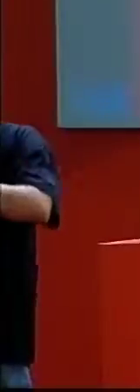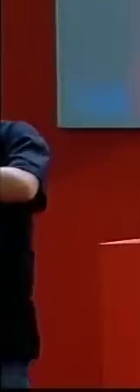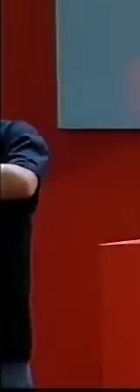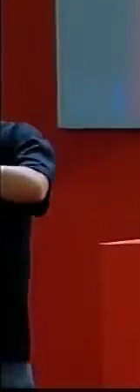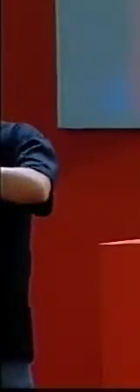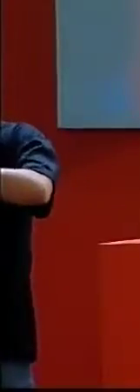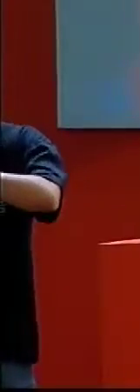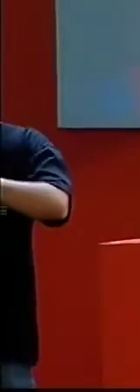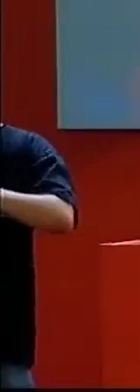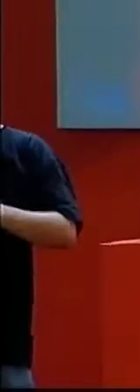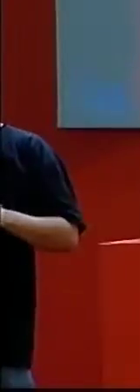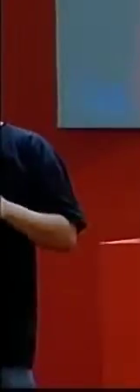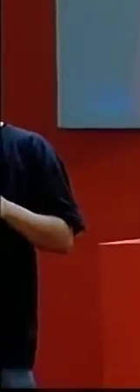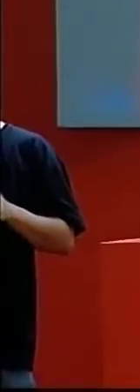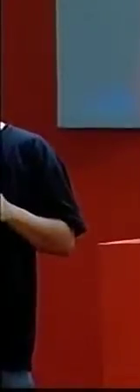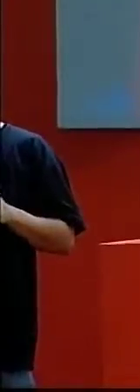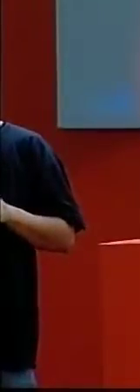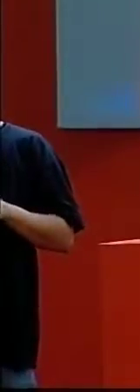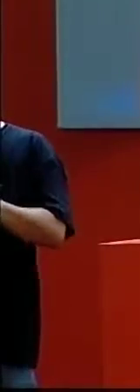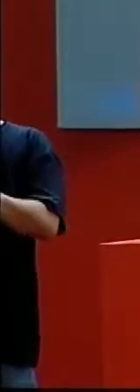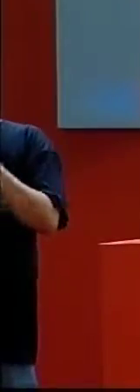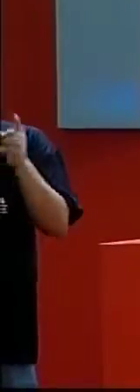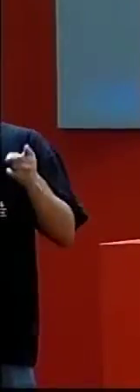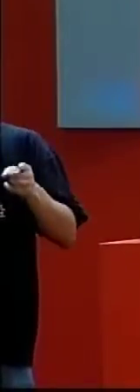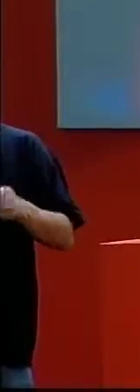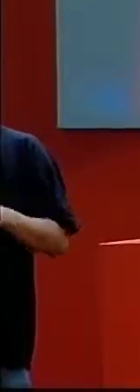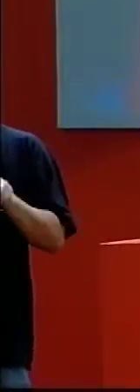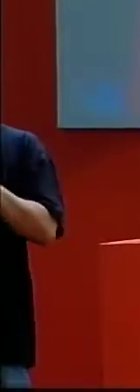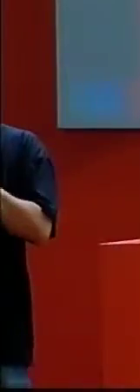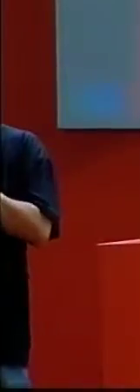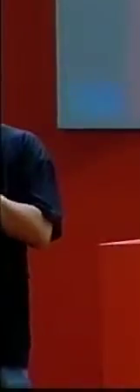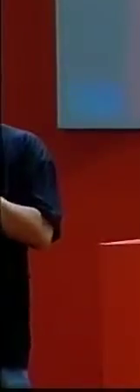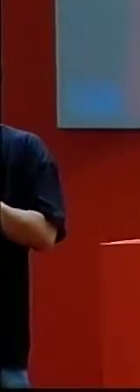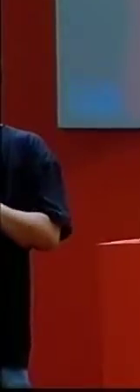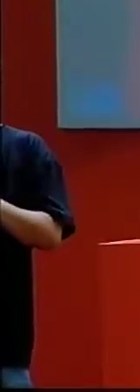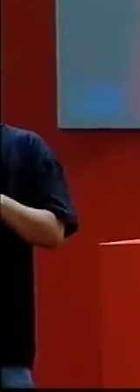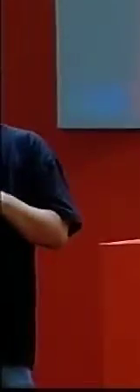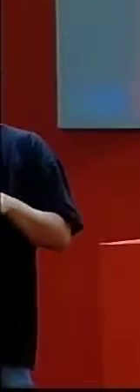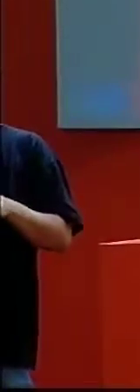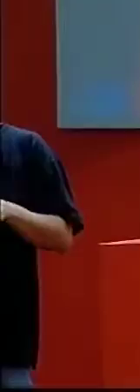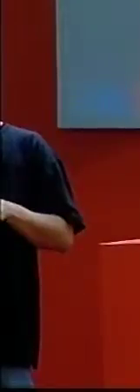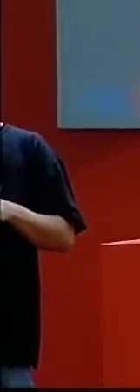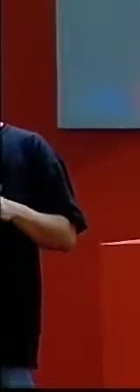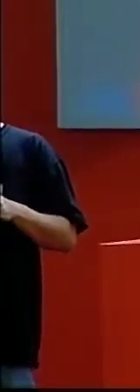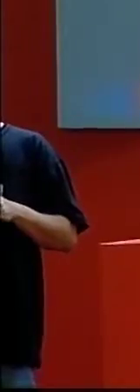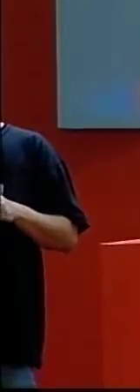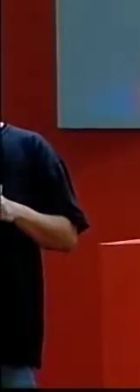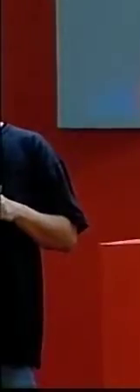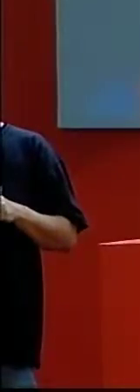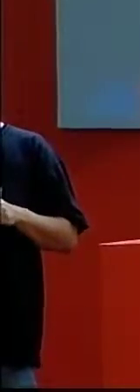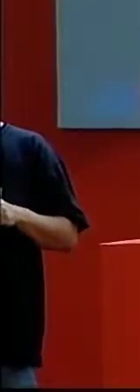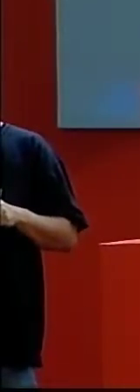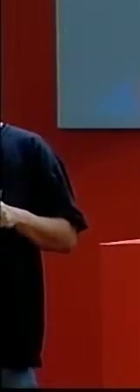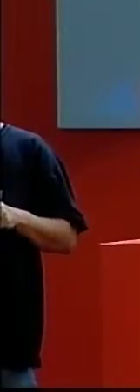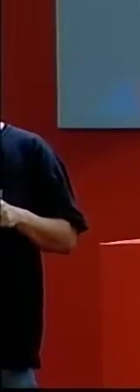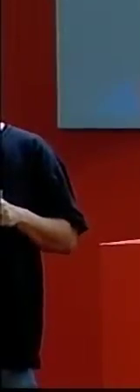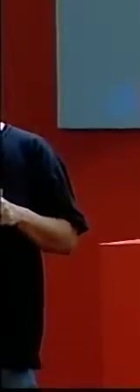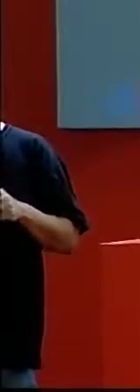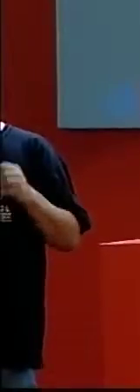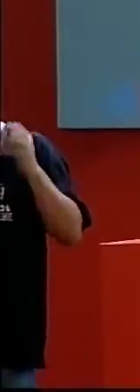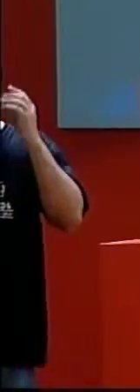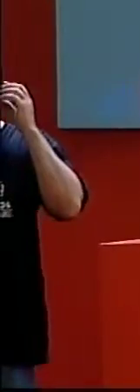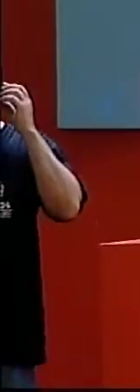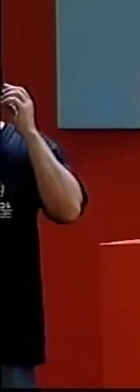developing countries. But at the same time, we also have to acknowledge that there is an